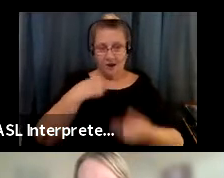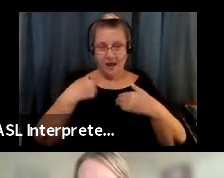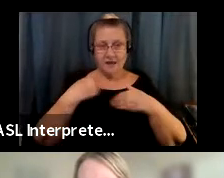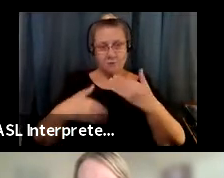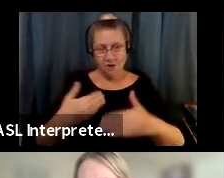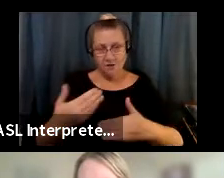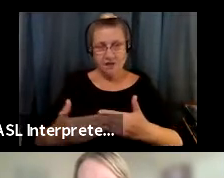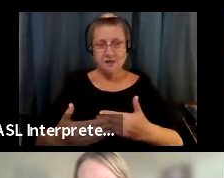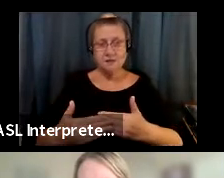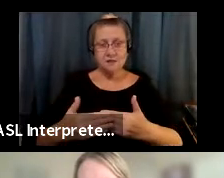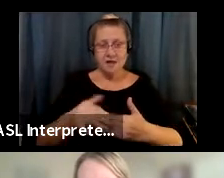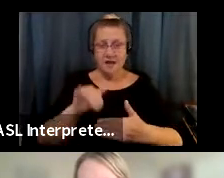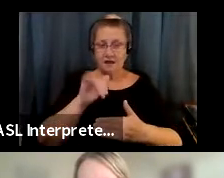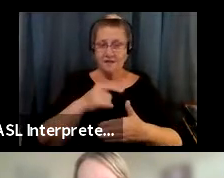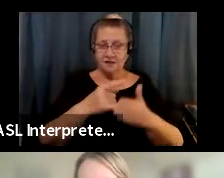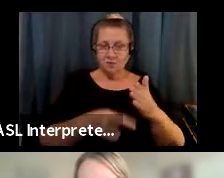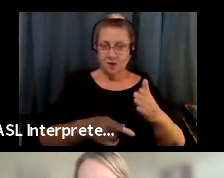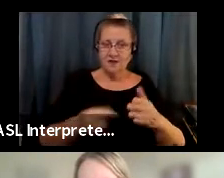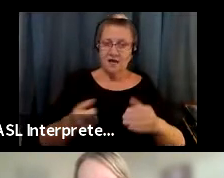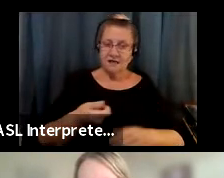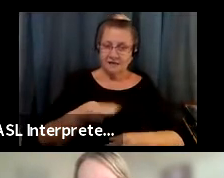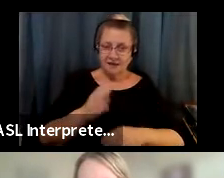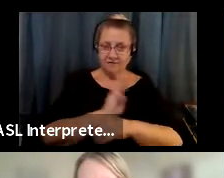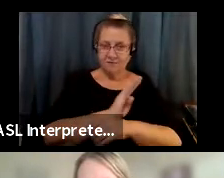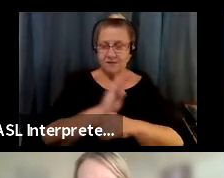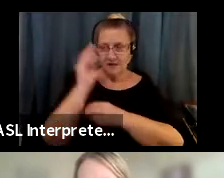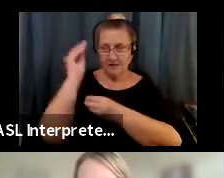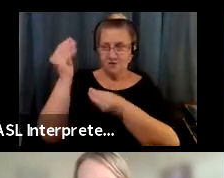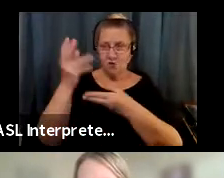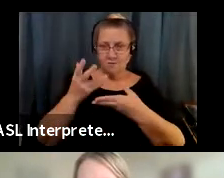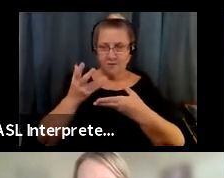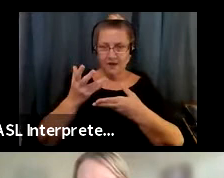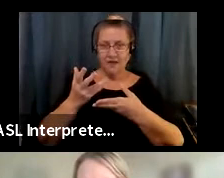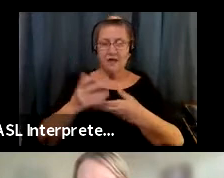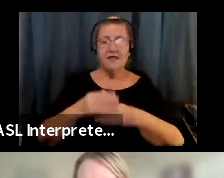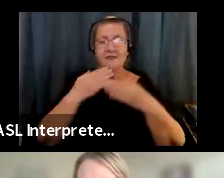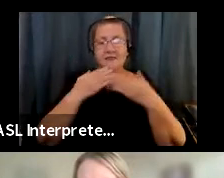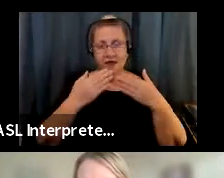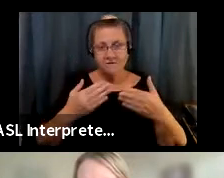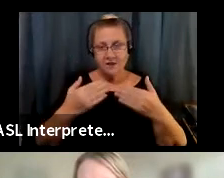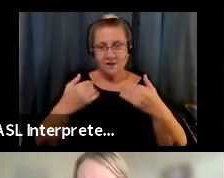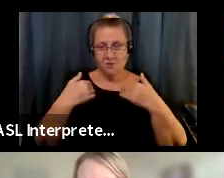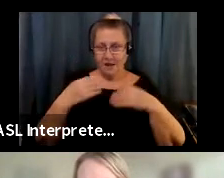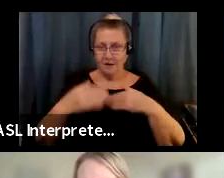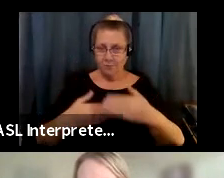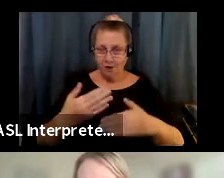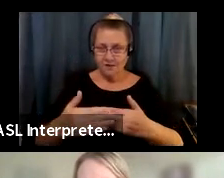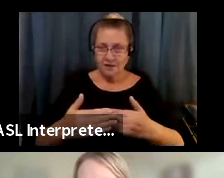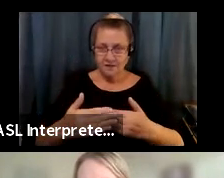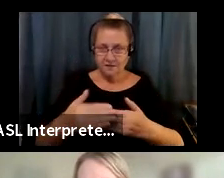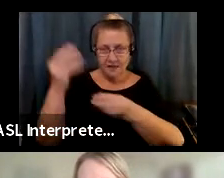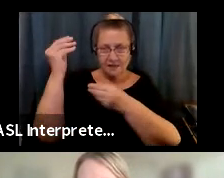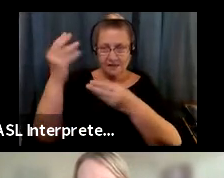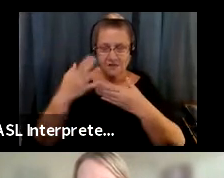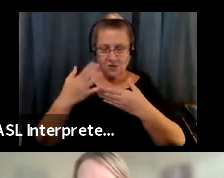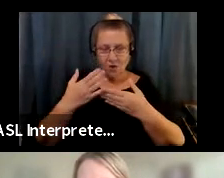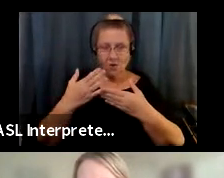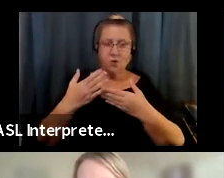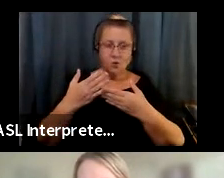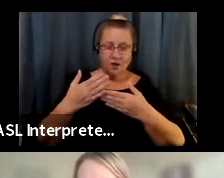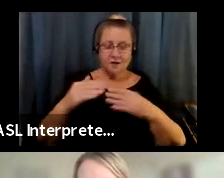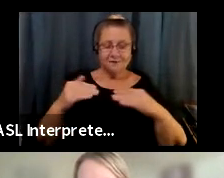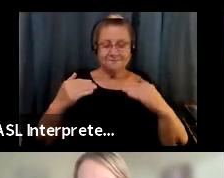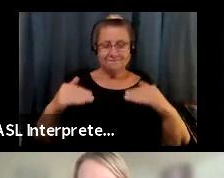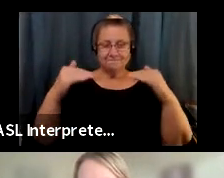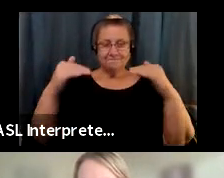of businesses have told me and shared with me is thankfully there was a process. It let us know there were tiers and how that process would